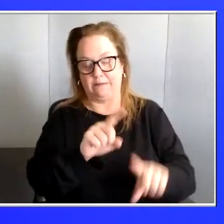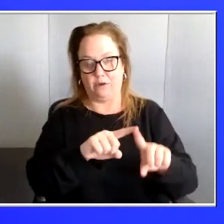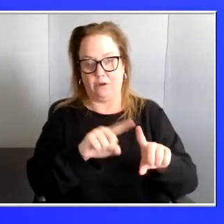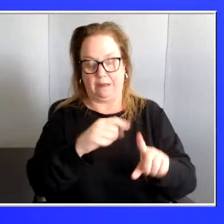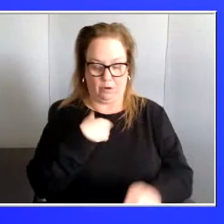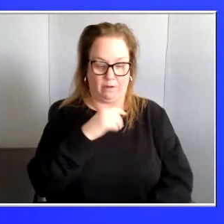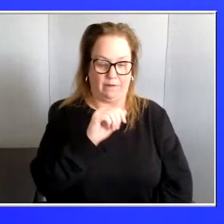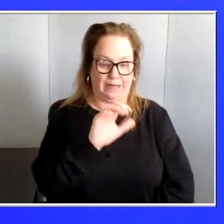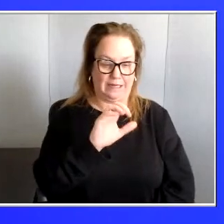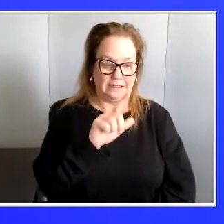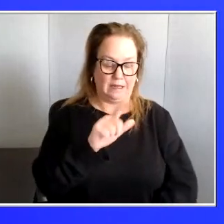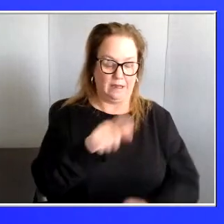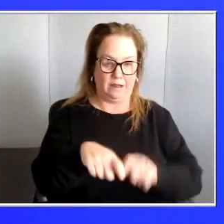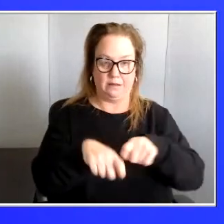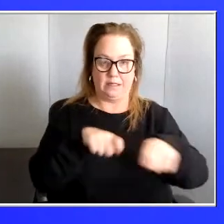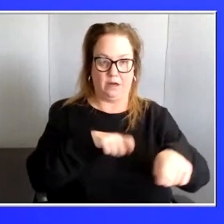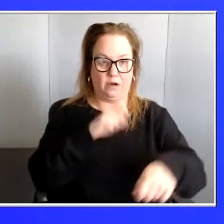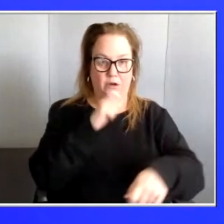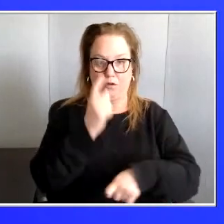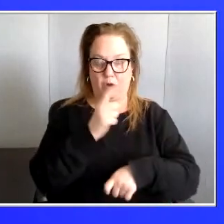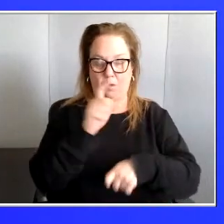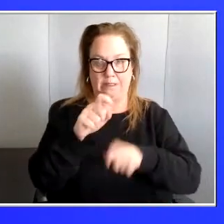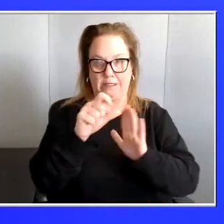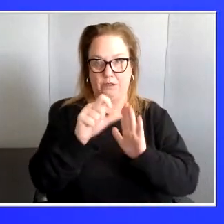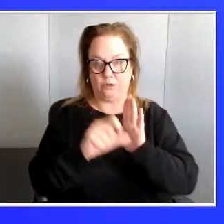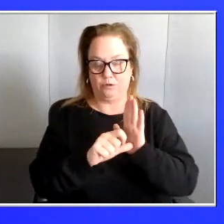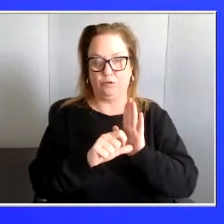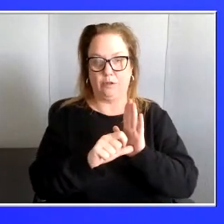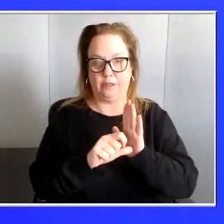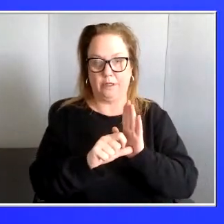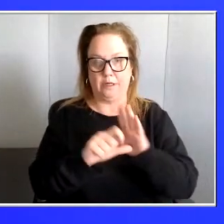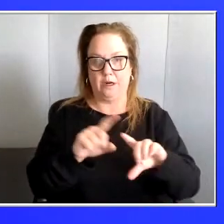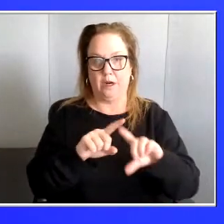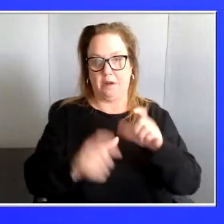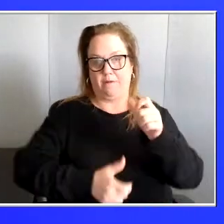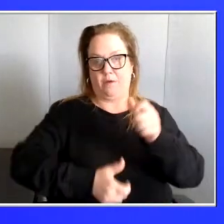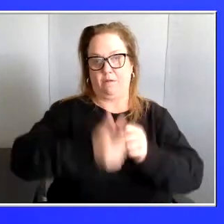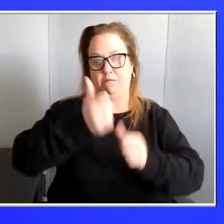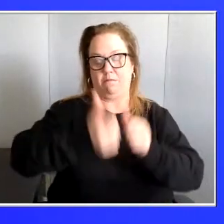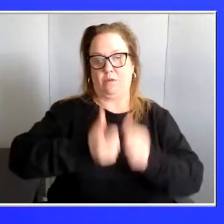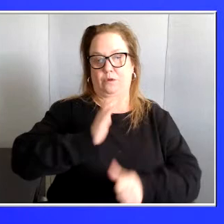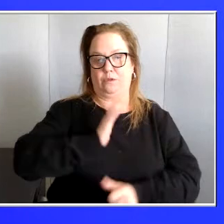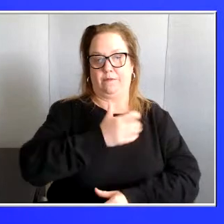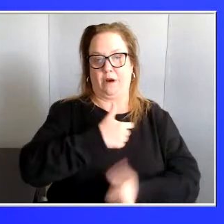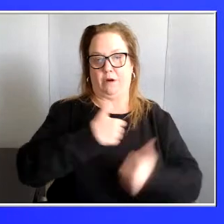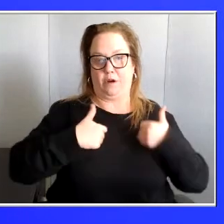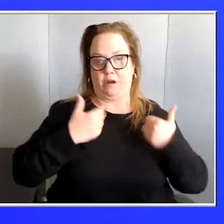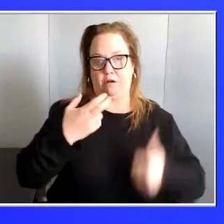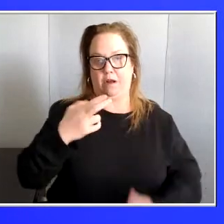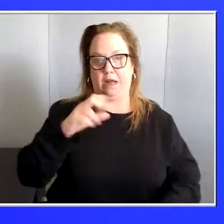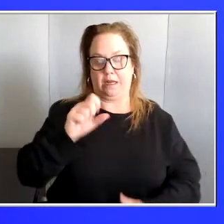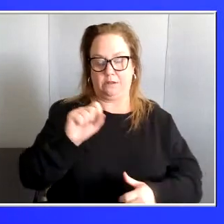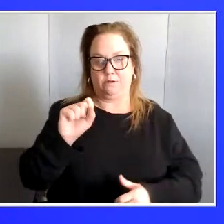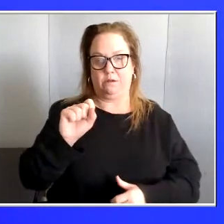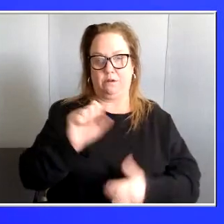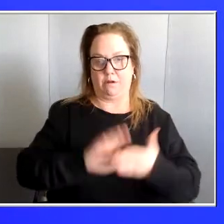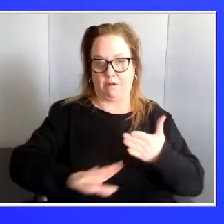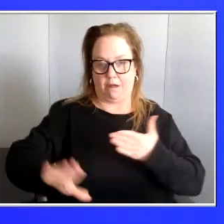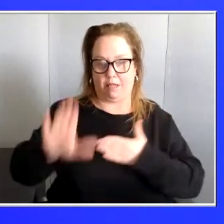tear, you don't always need surgery, but for majority of our young high school, collegiate, professional